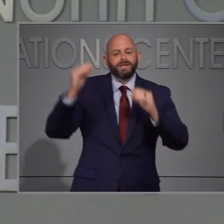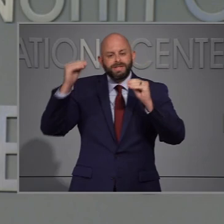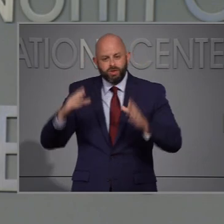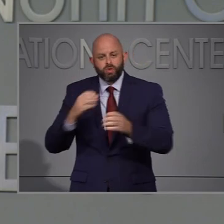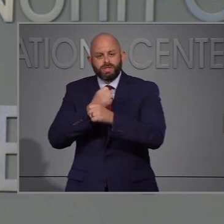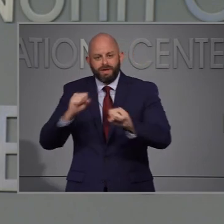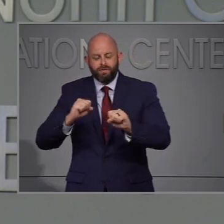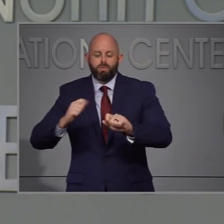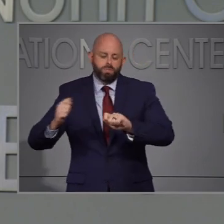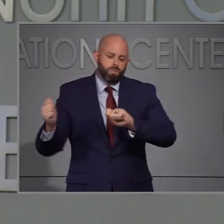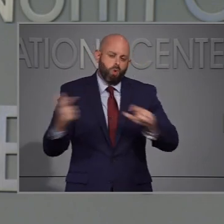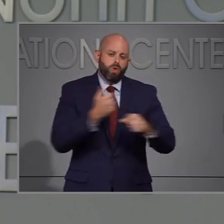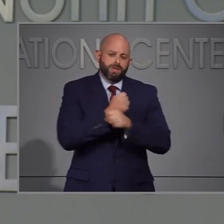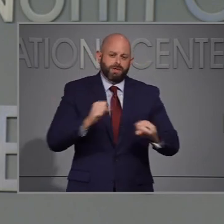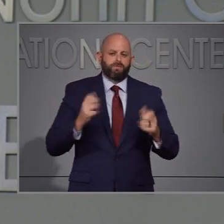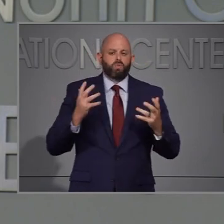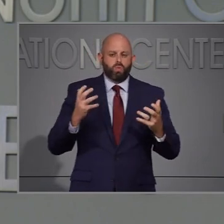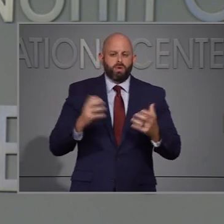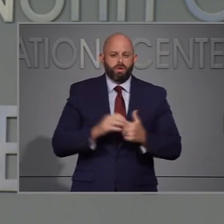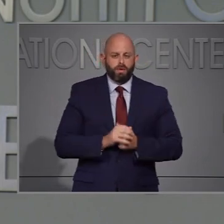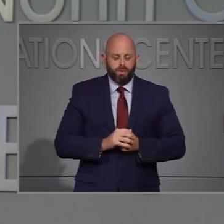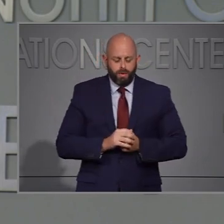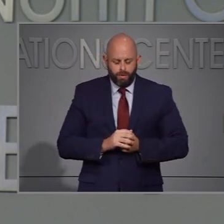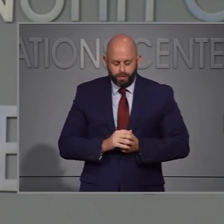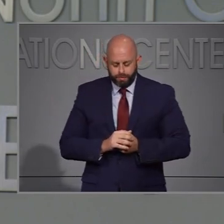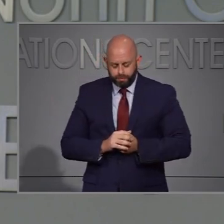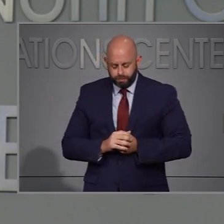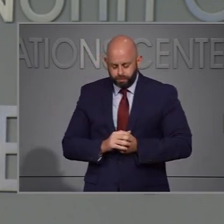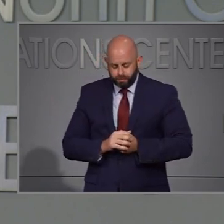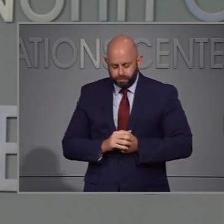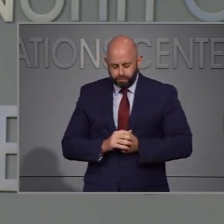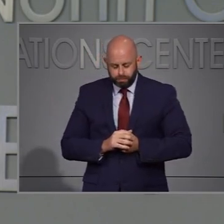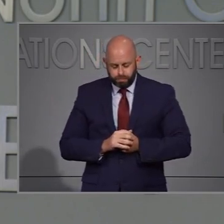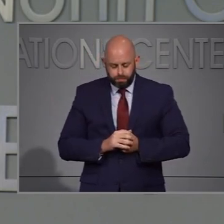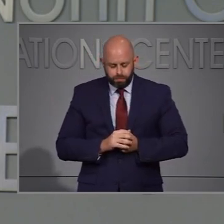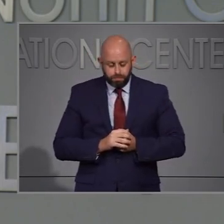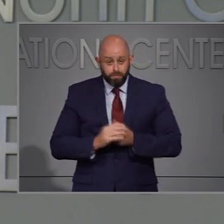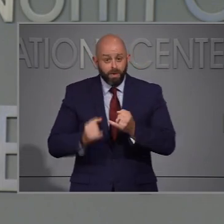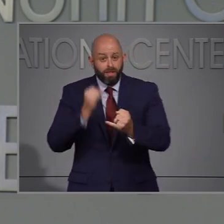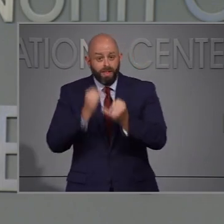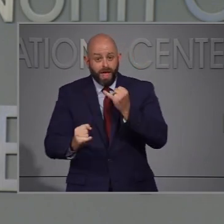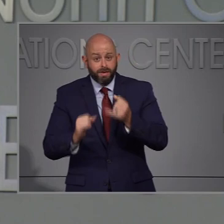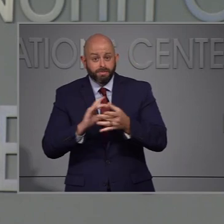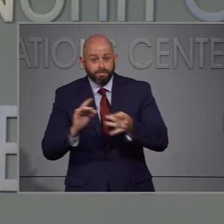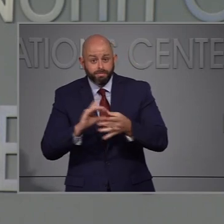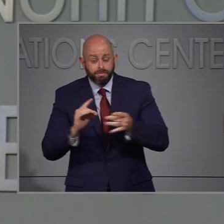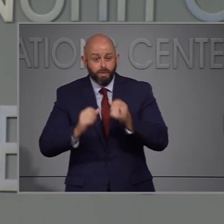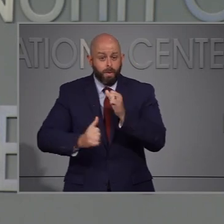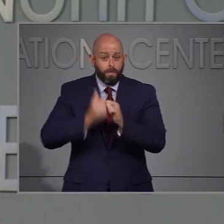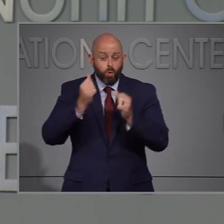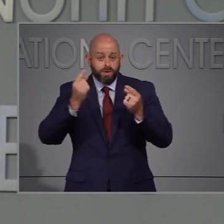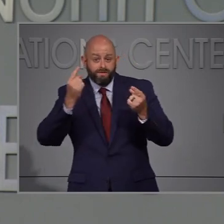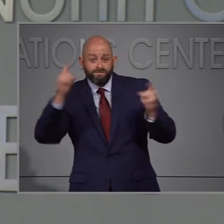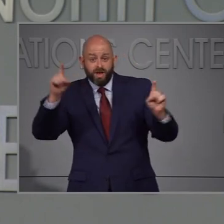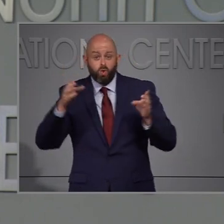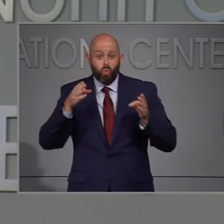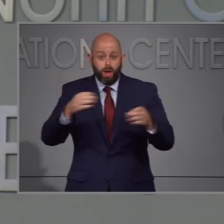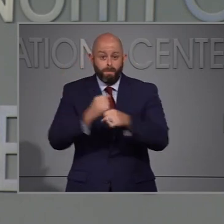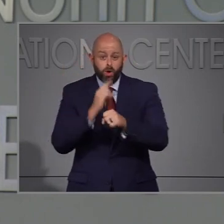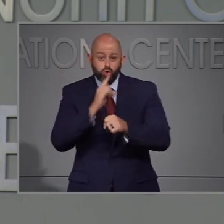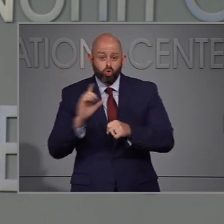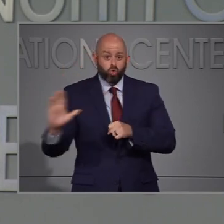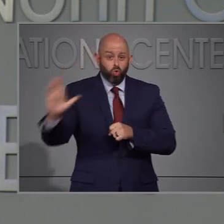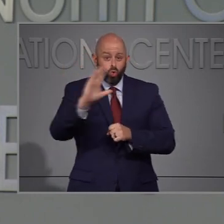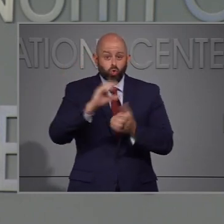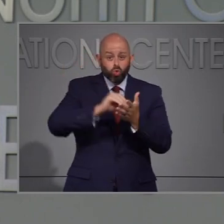Lastly, let me tell you about the easiest and most effective way we can ensure our children go to school in August